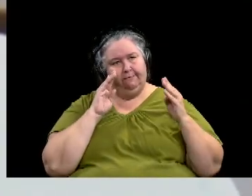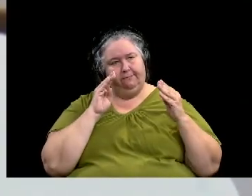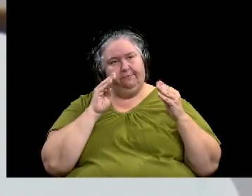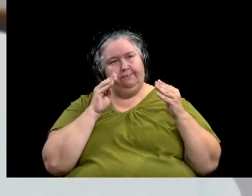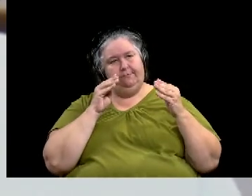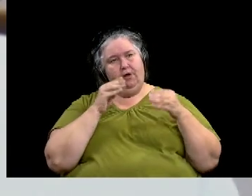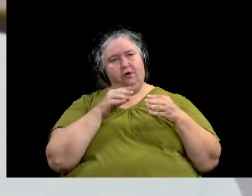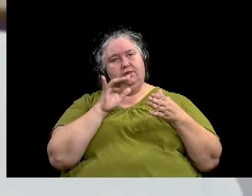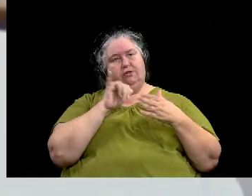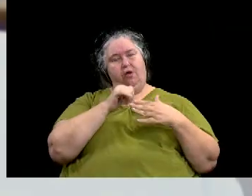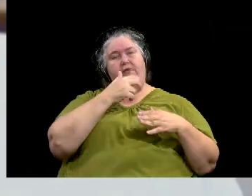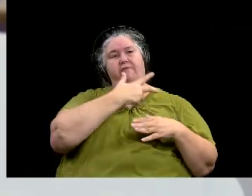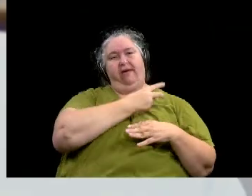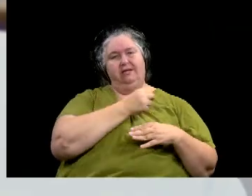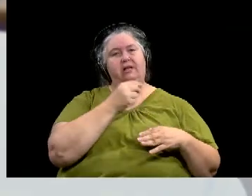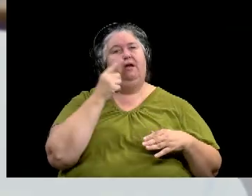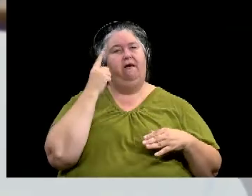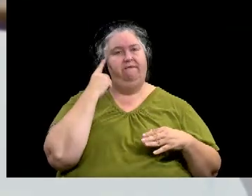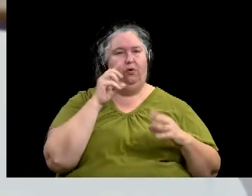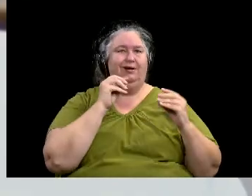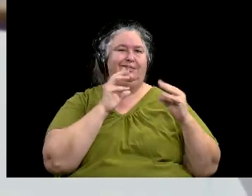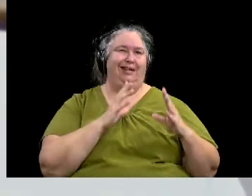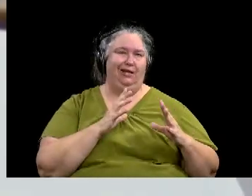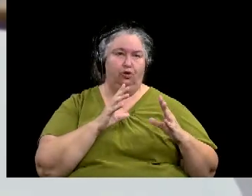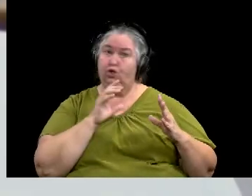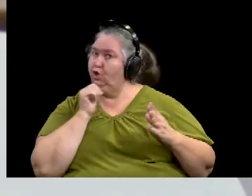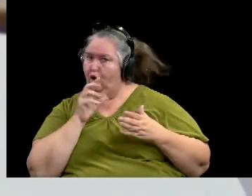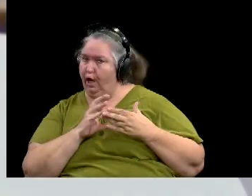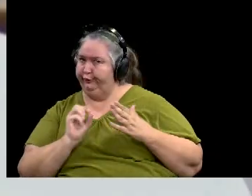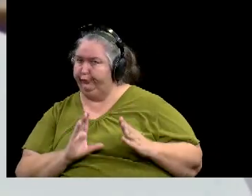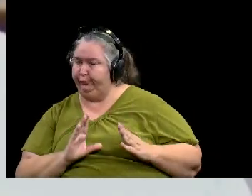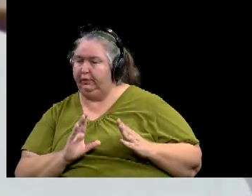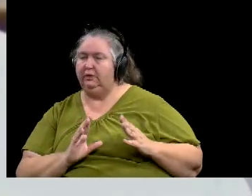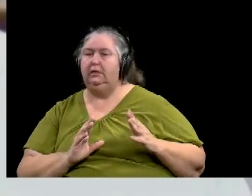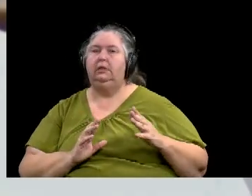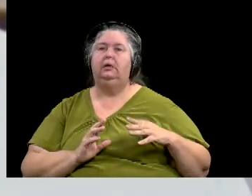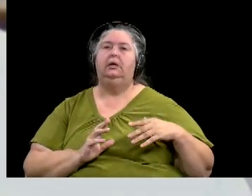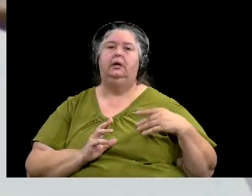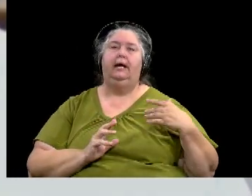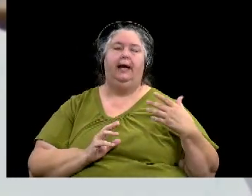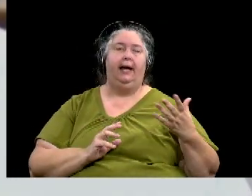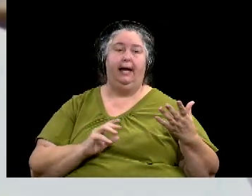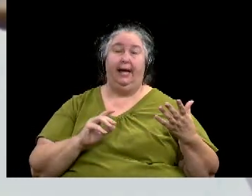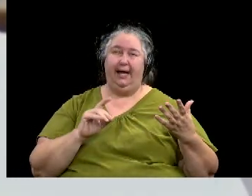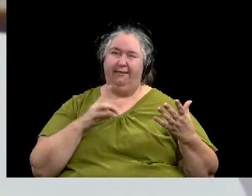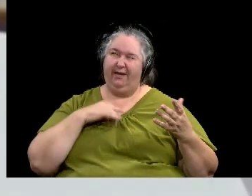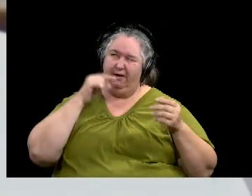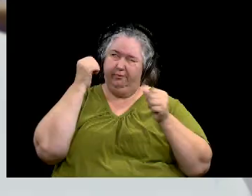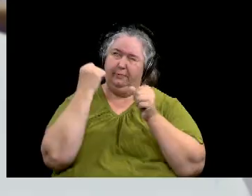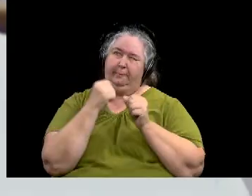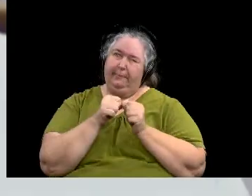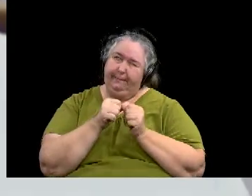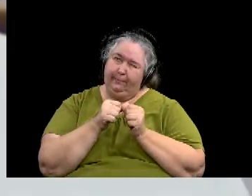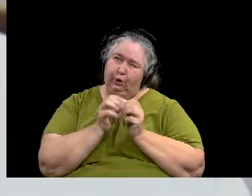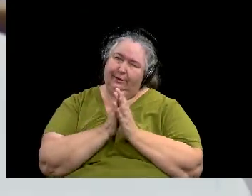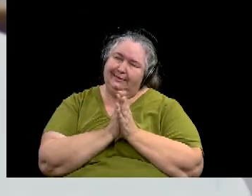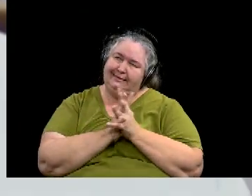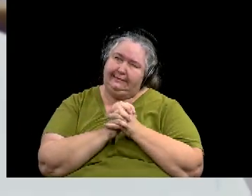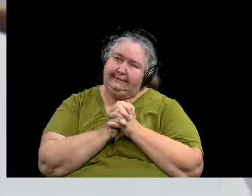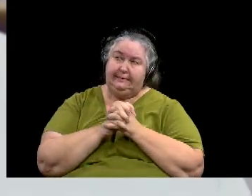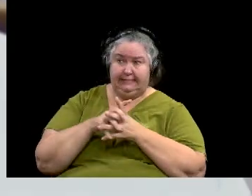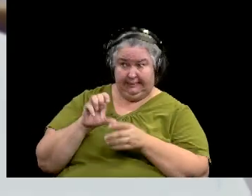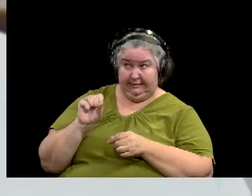not students. And if I recall, again, Stephanie, you can help clarify if I'm saying